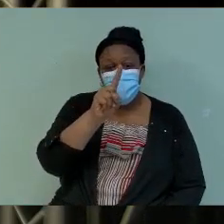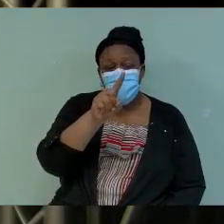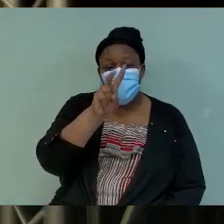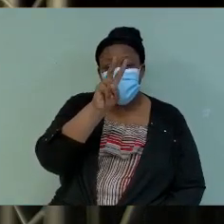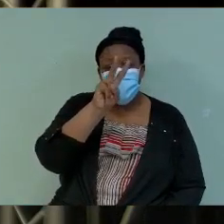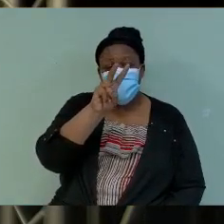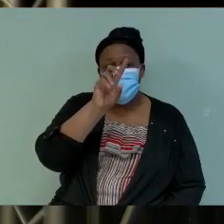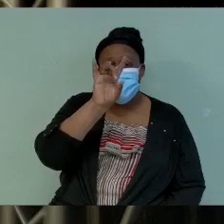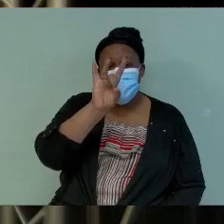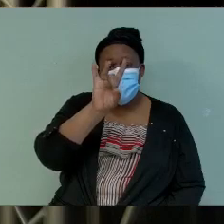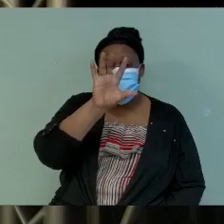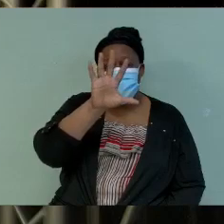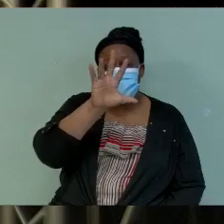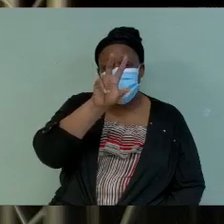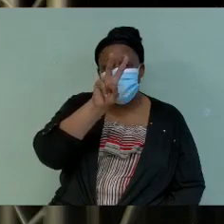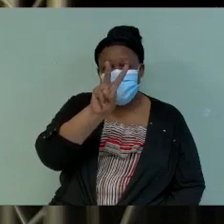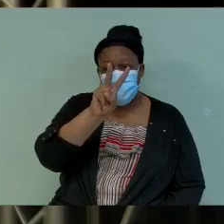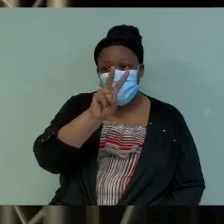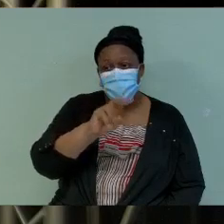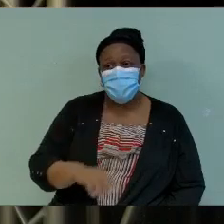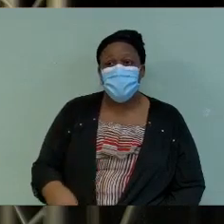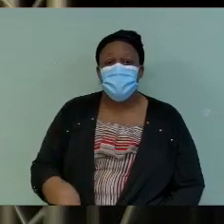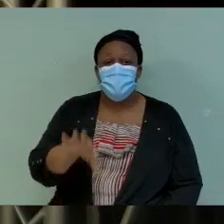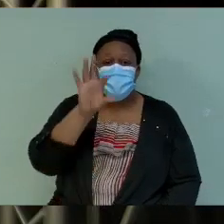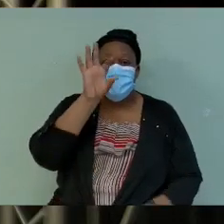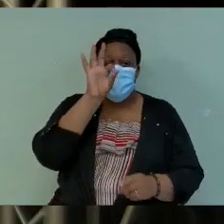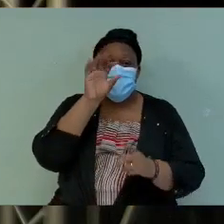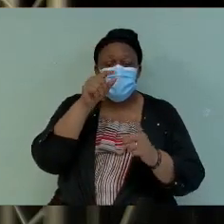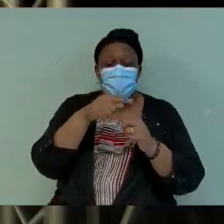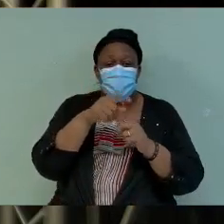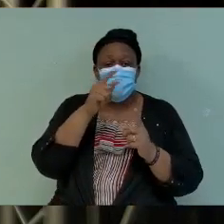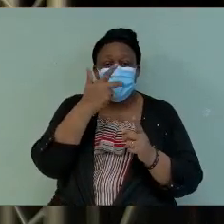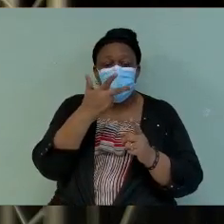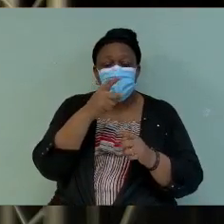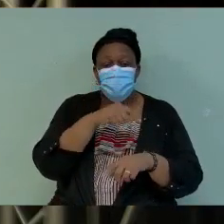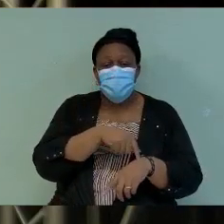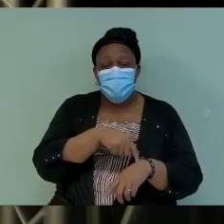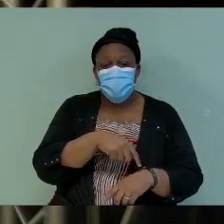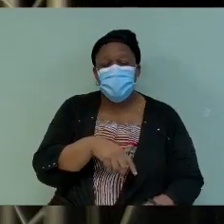661-2852. From 9 a.m. to 3 p.m.,